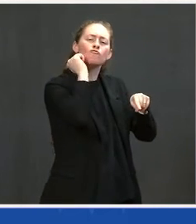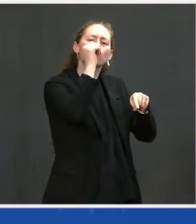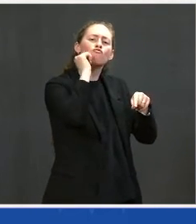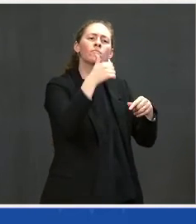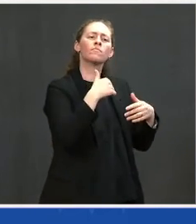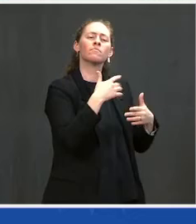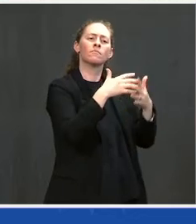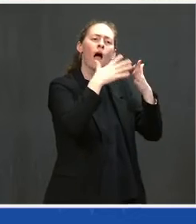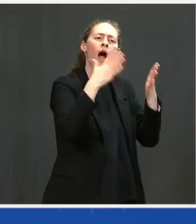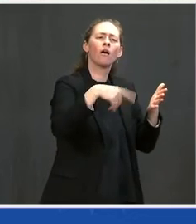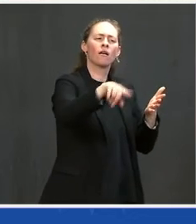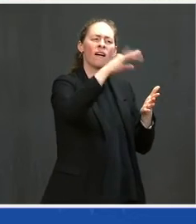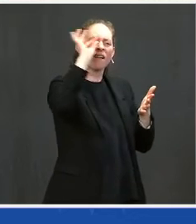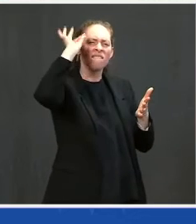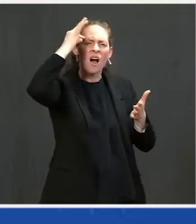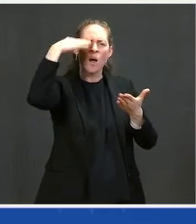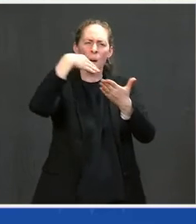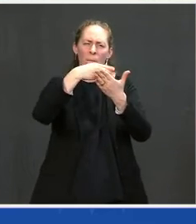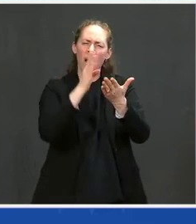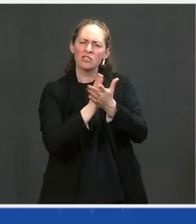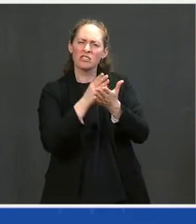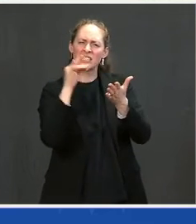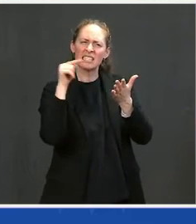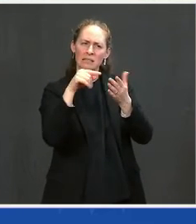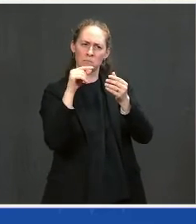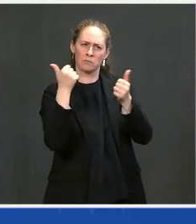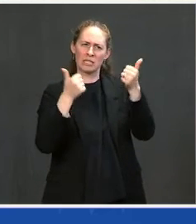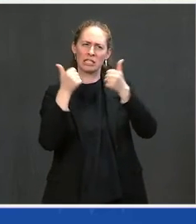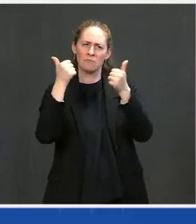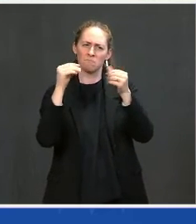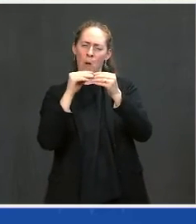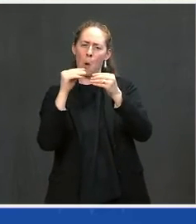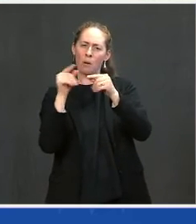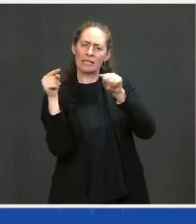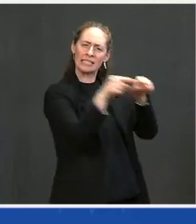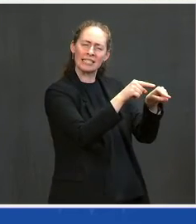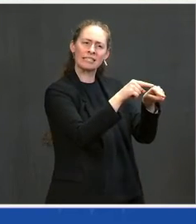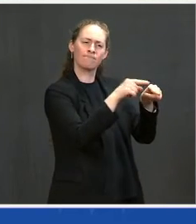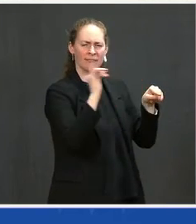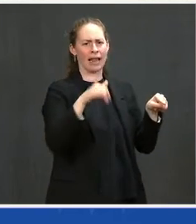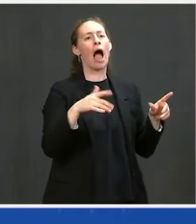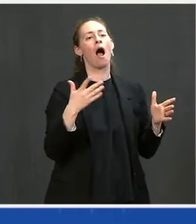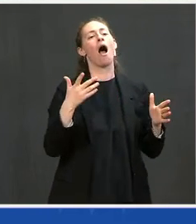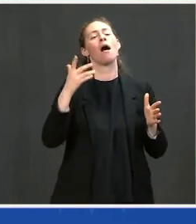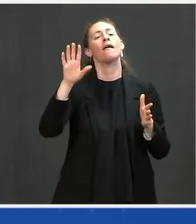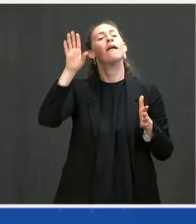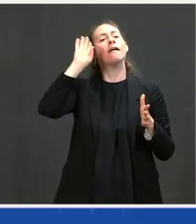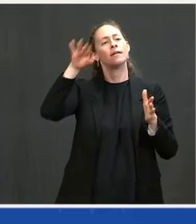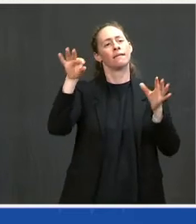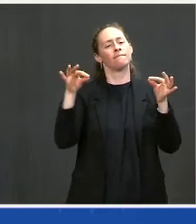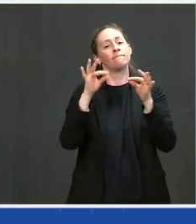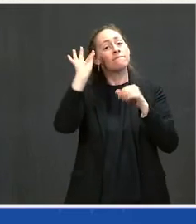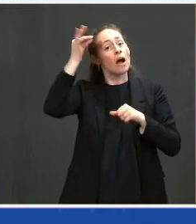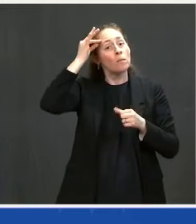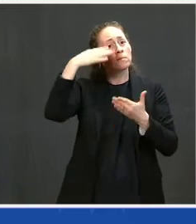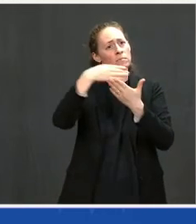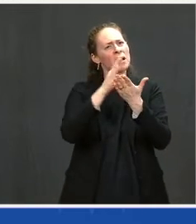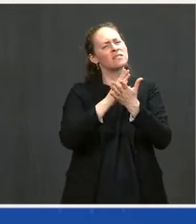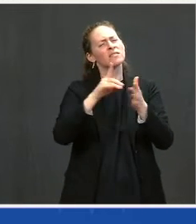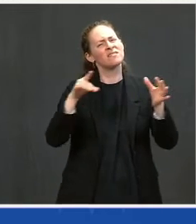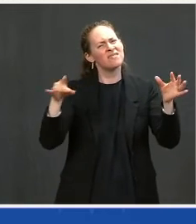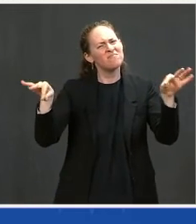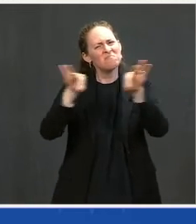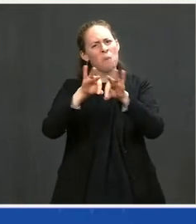budget. It's kind of amazing. When the federal budget is saving people's lives, they don't think it's such a